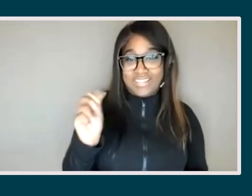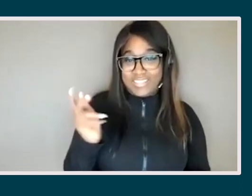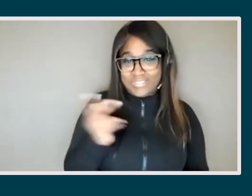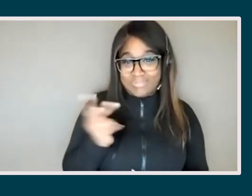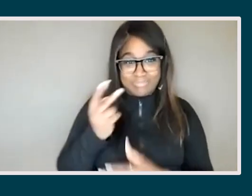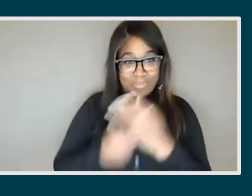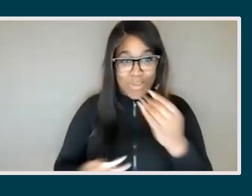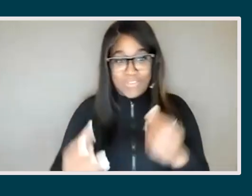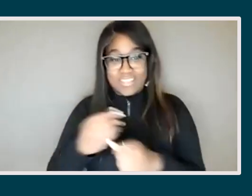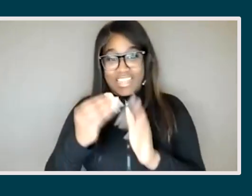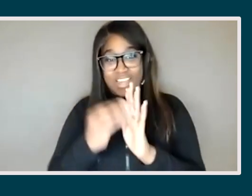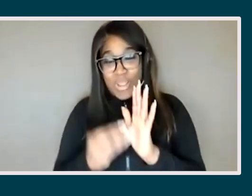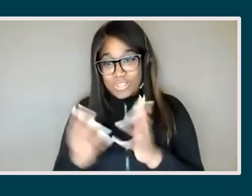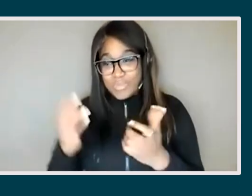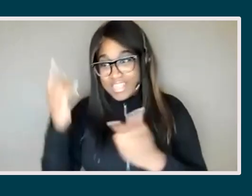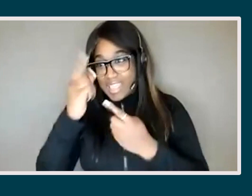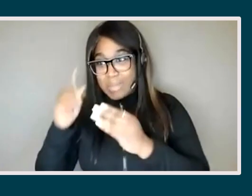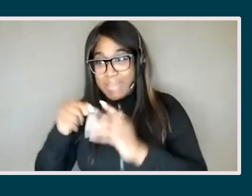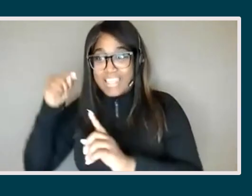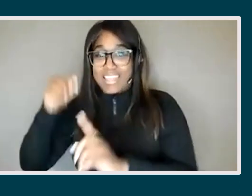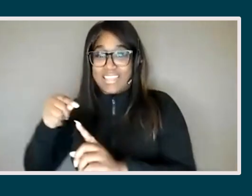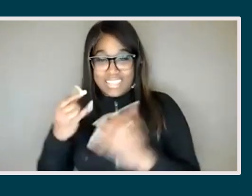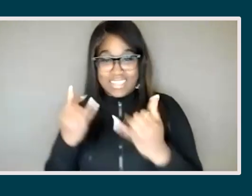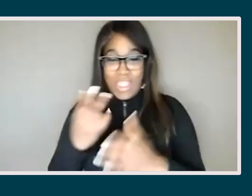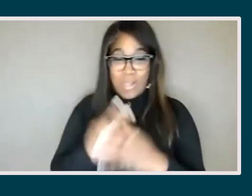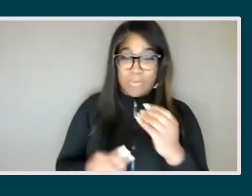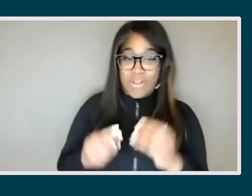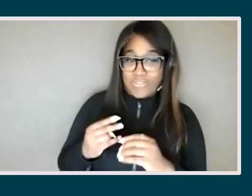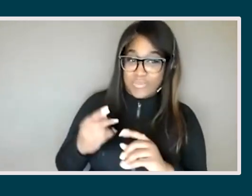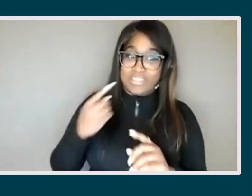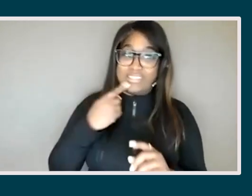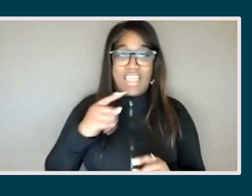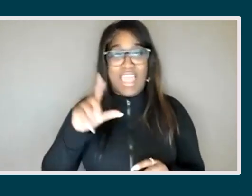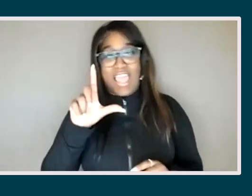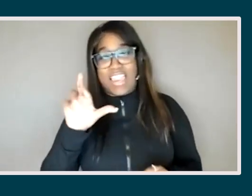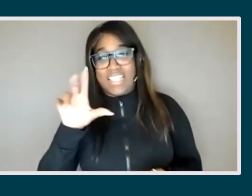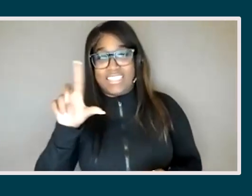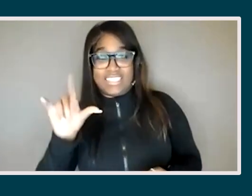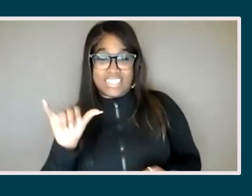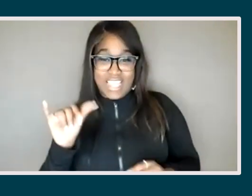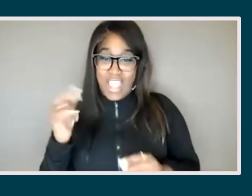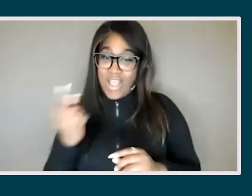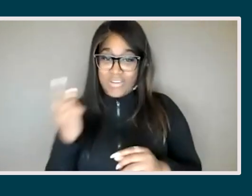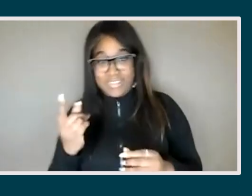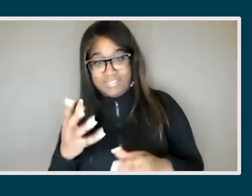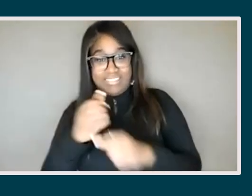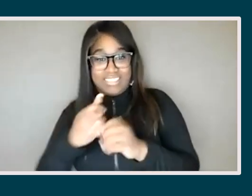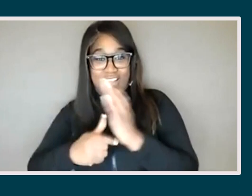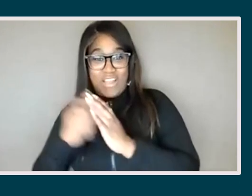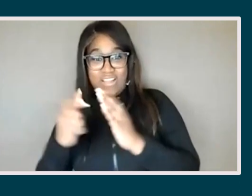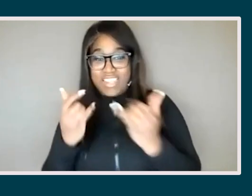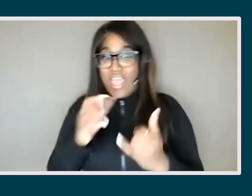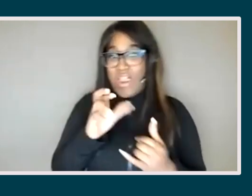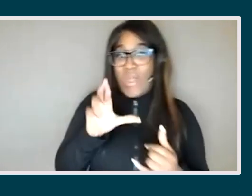know, may want to think about this. And now they're both getting, Lindsey's always gotten the articles. Now Laura gets the articles. You need to think about